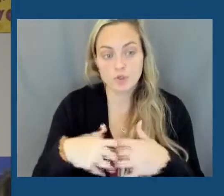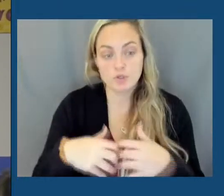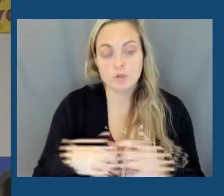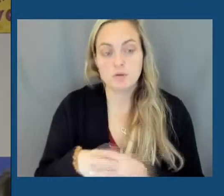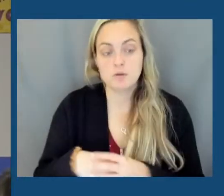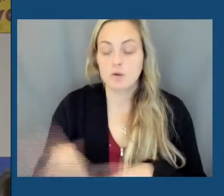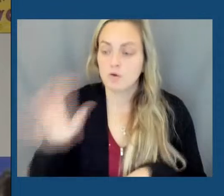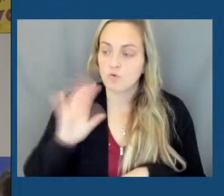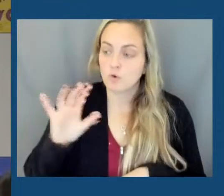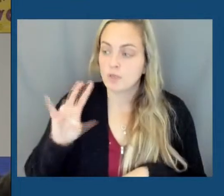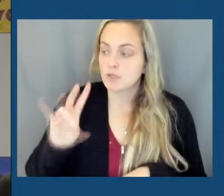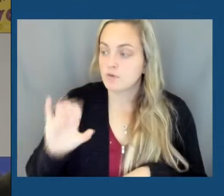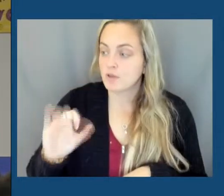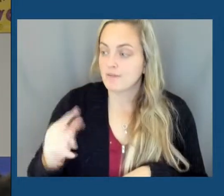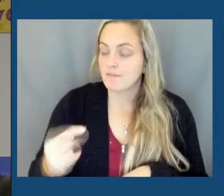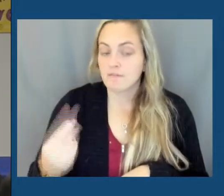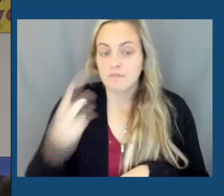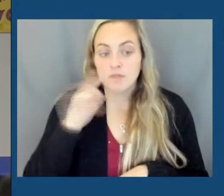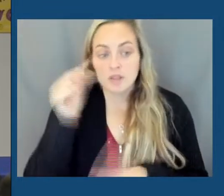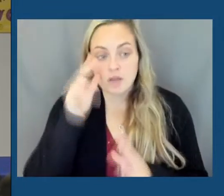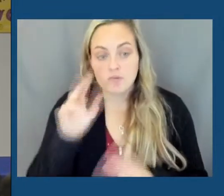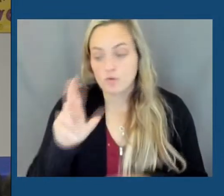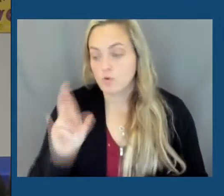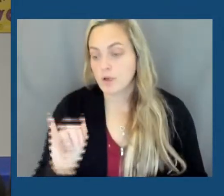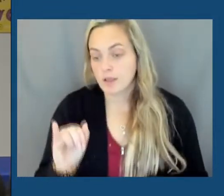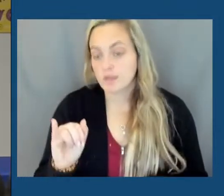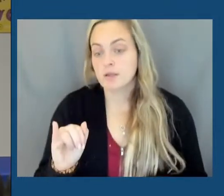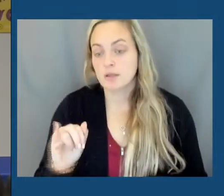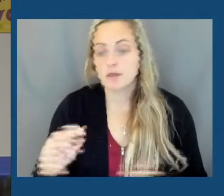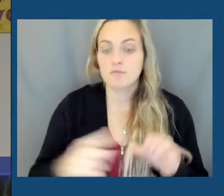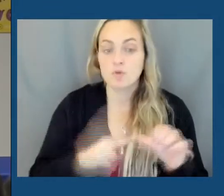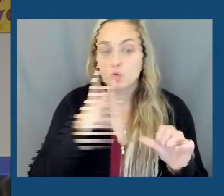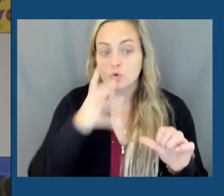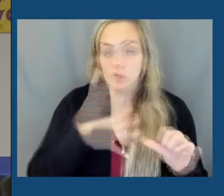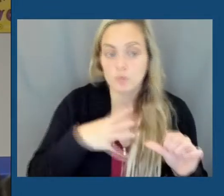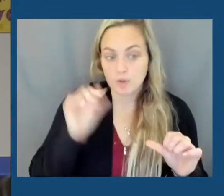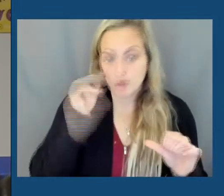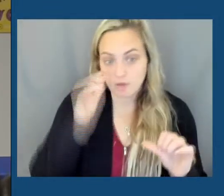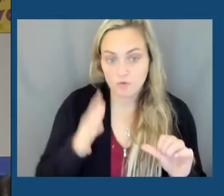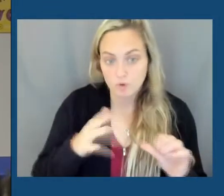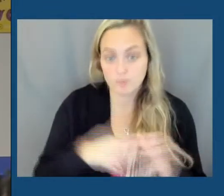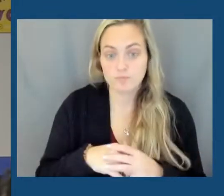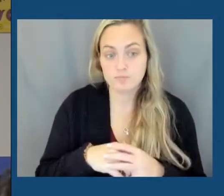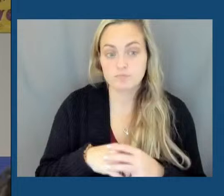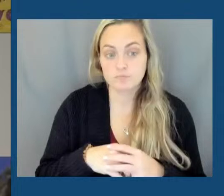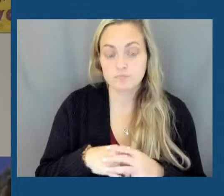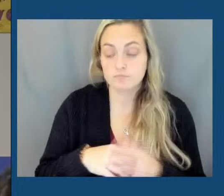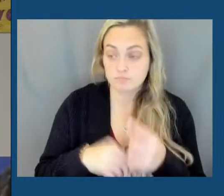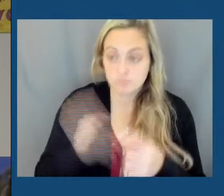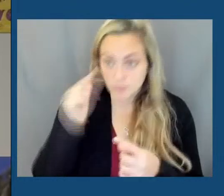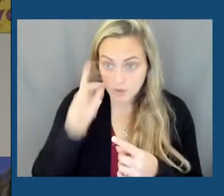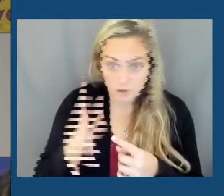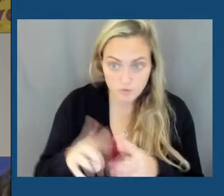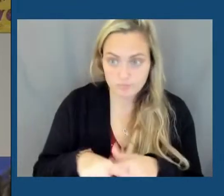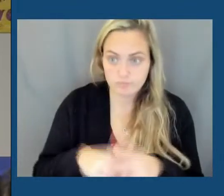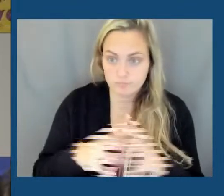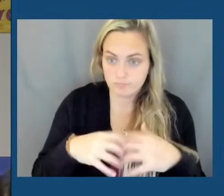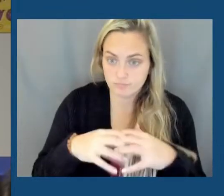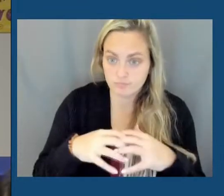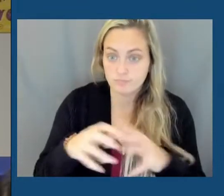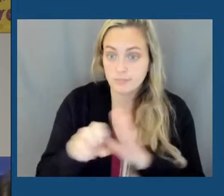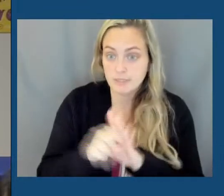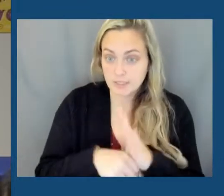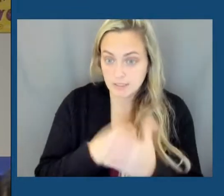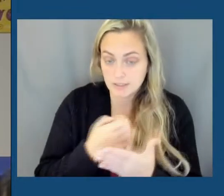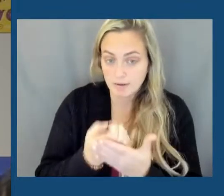the 75th governor of Rhode Island and its first woman governor. As governor, she kickstarted the state's economy